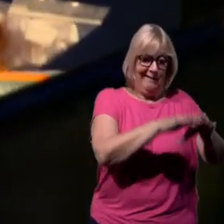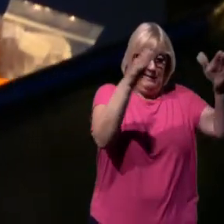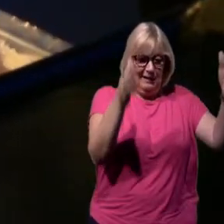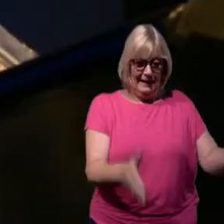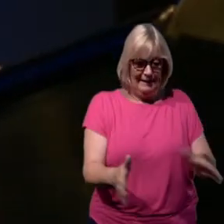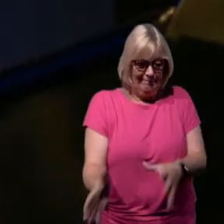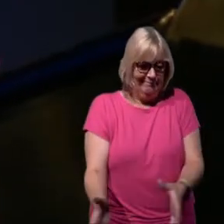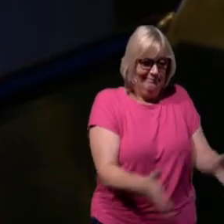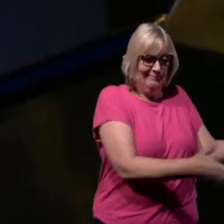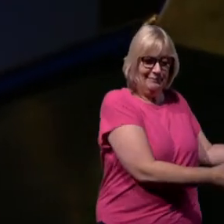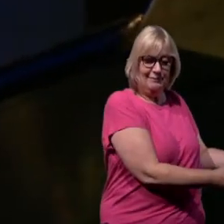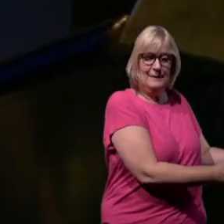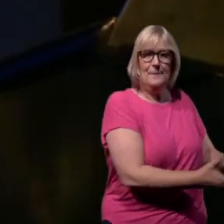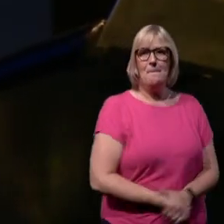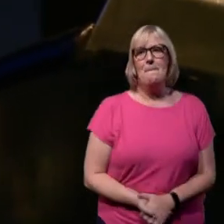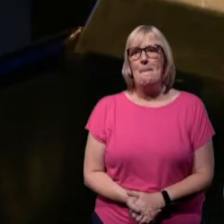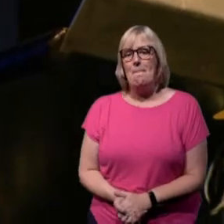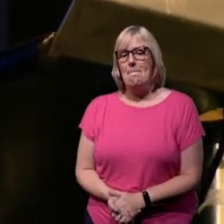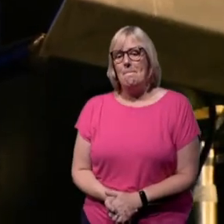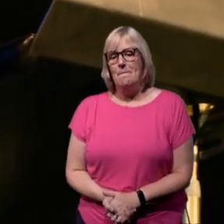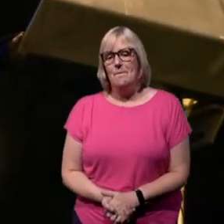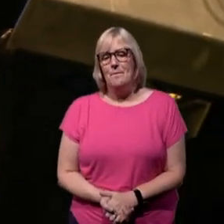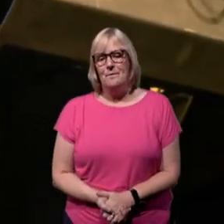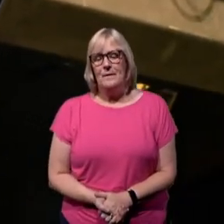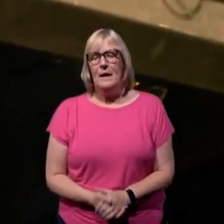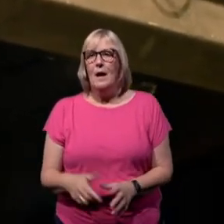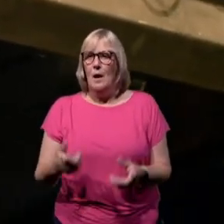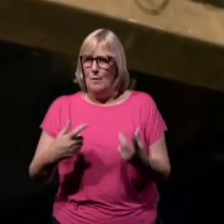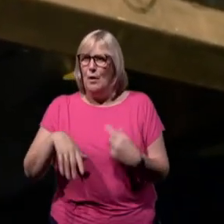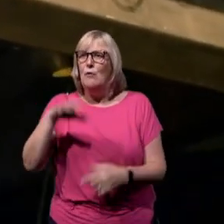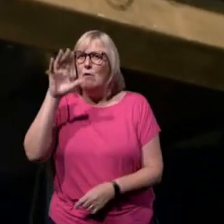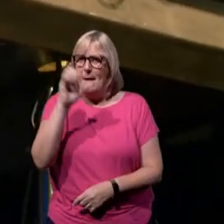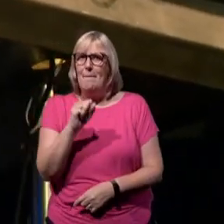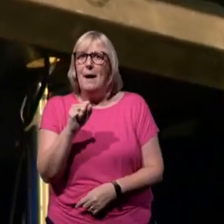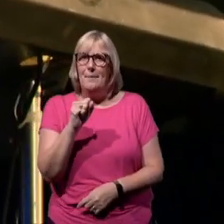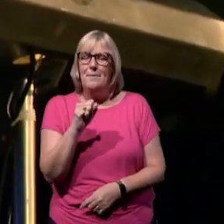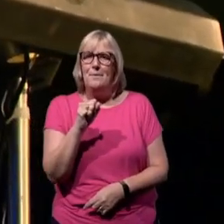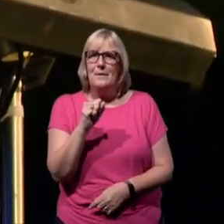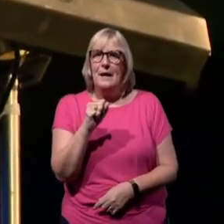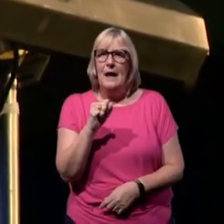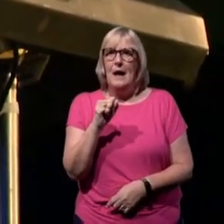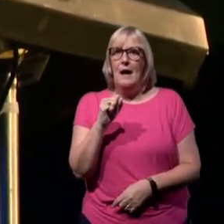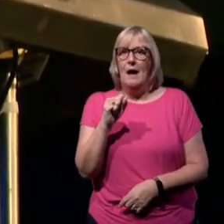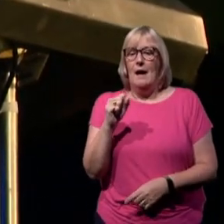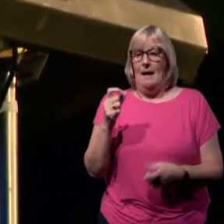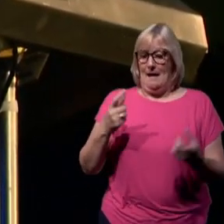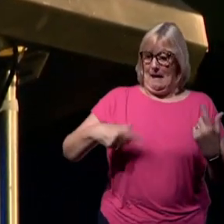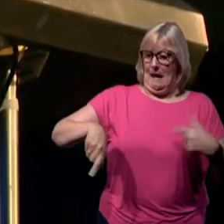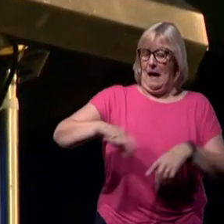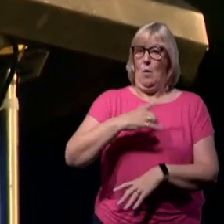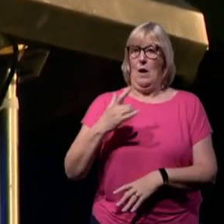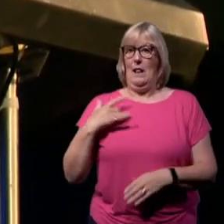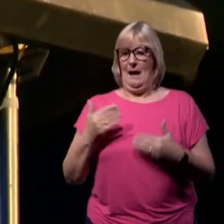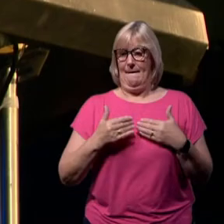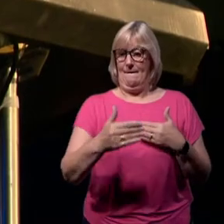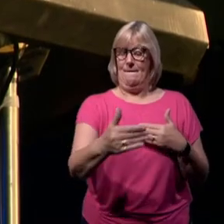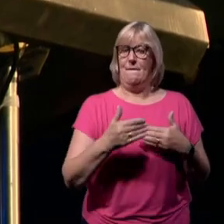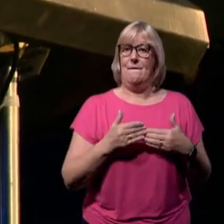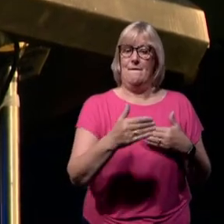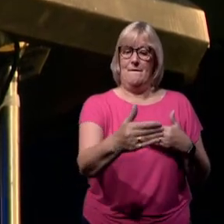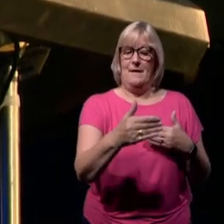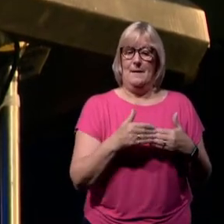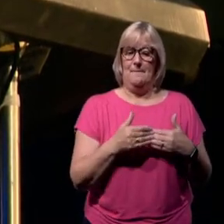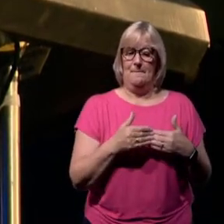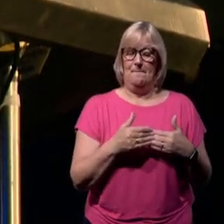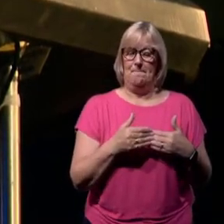you? And I think sometimes we need to remember that when it comes to our life here and now,